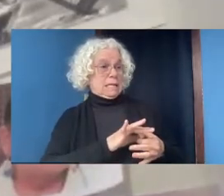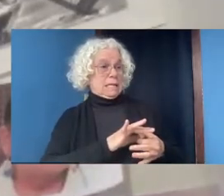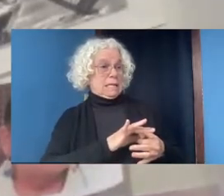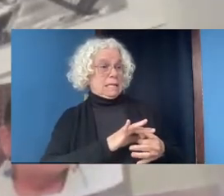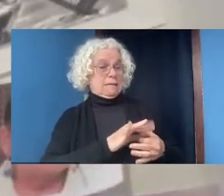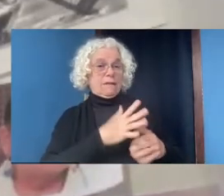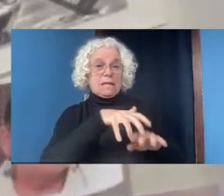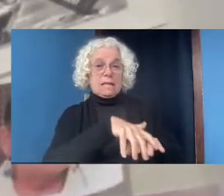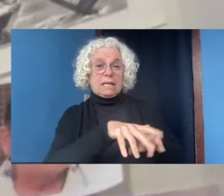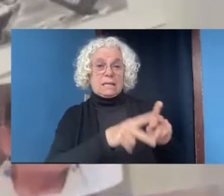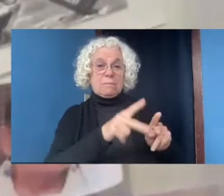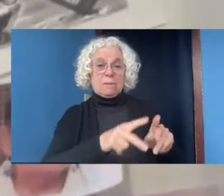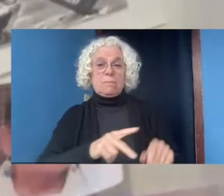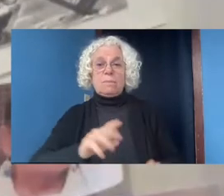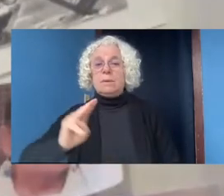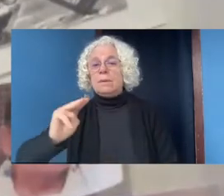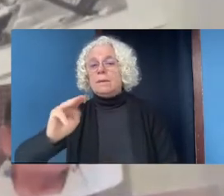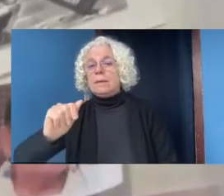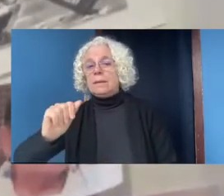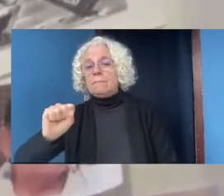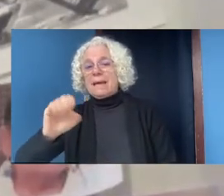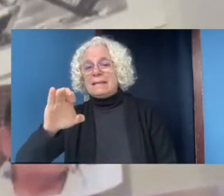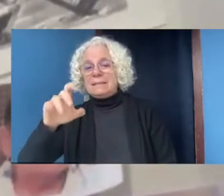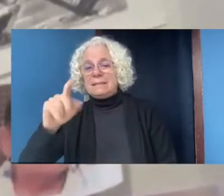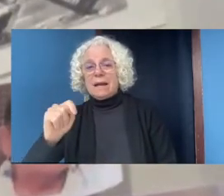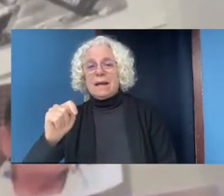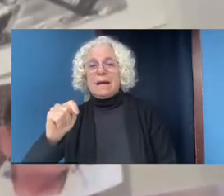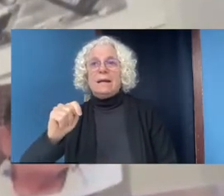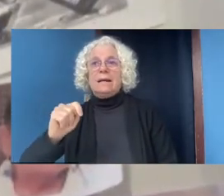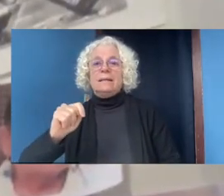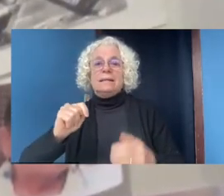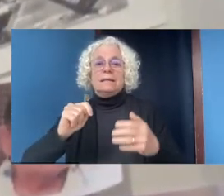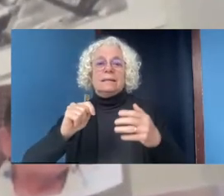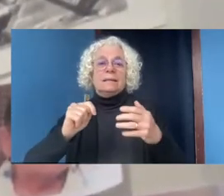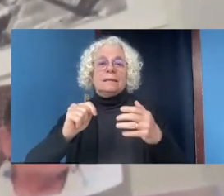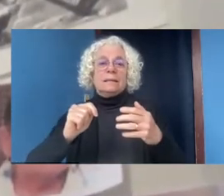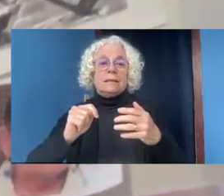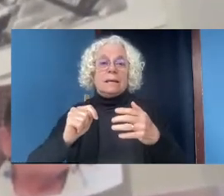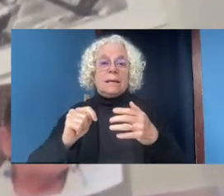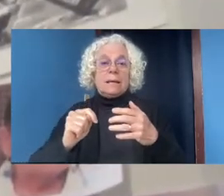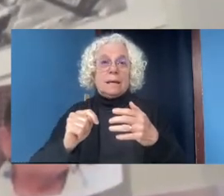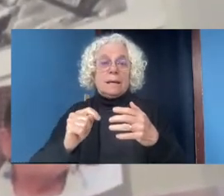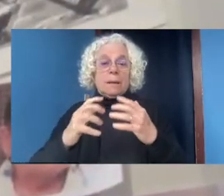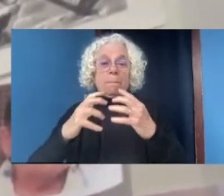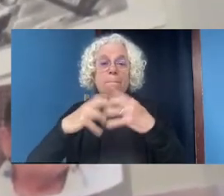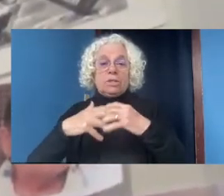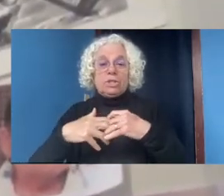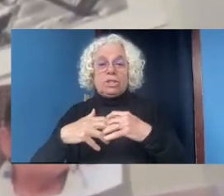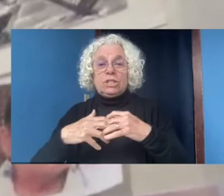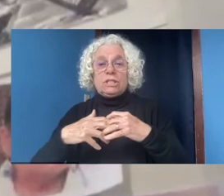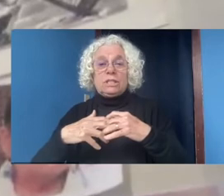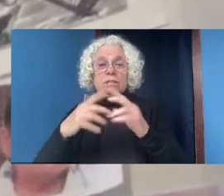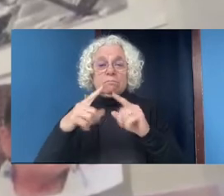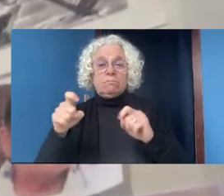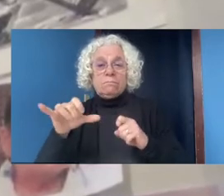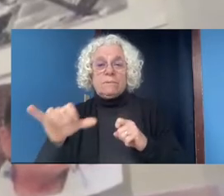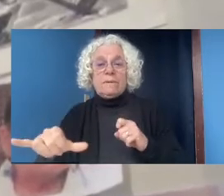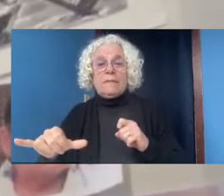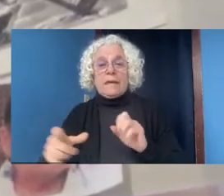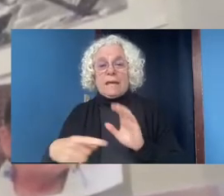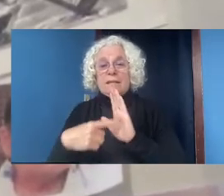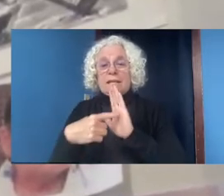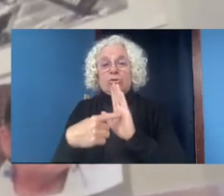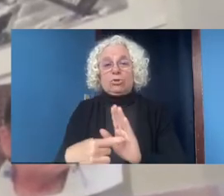mascots, machines, cities, products, and buildings are symbolic of the cool and